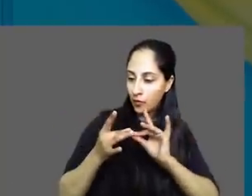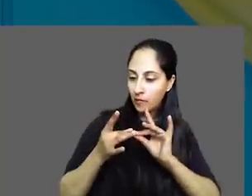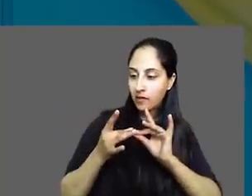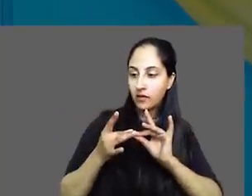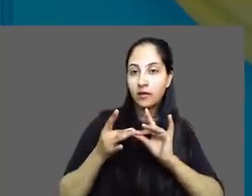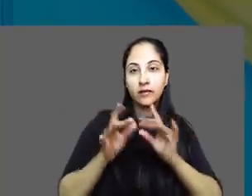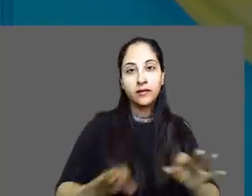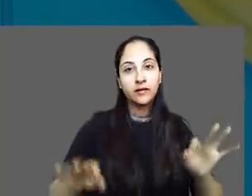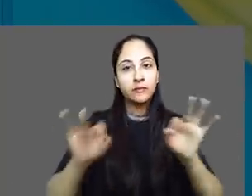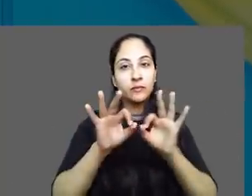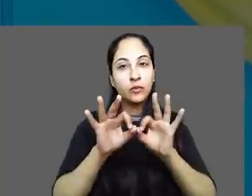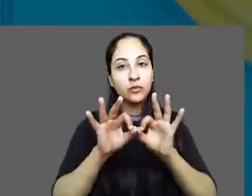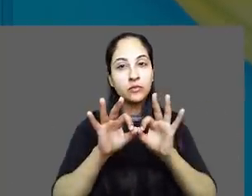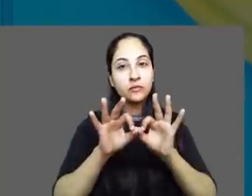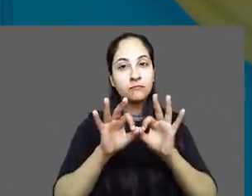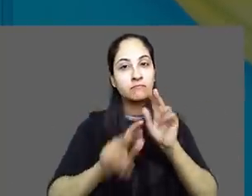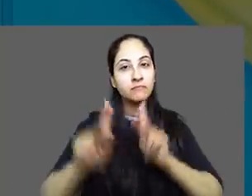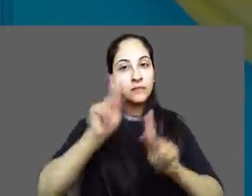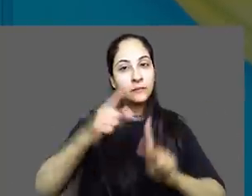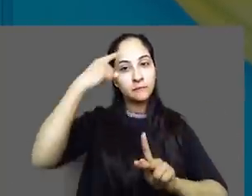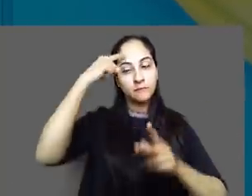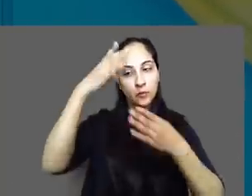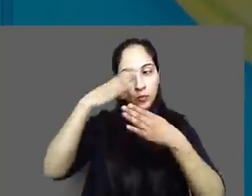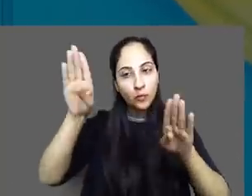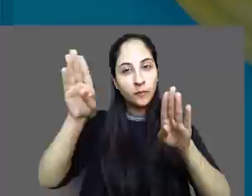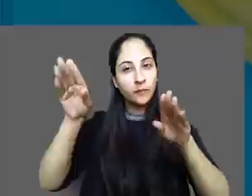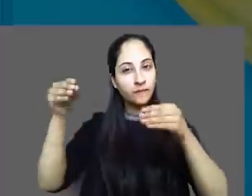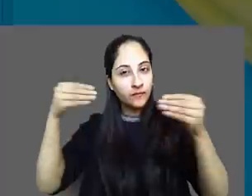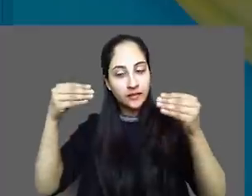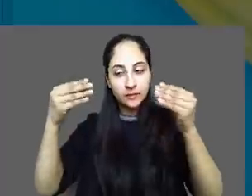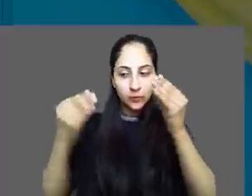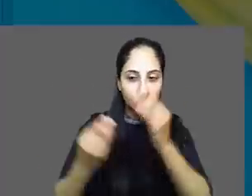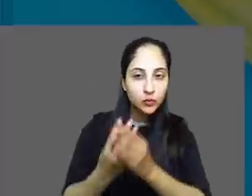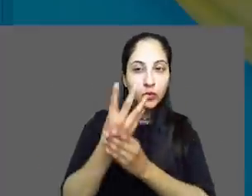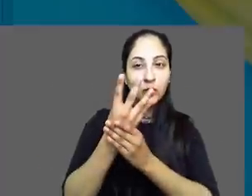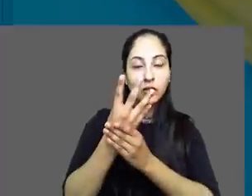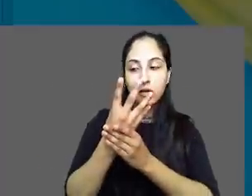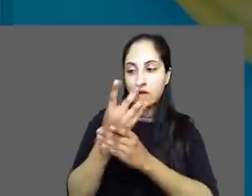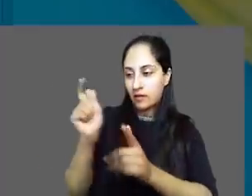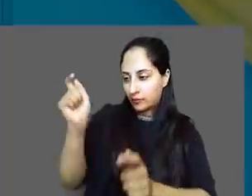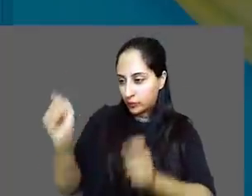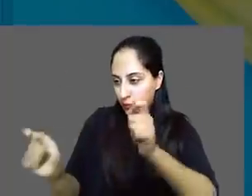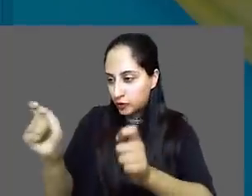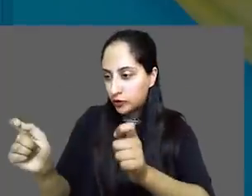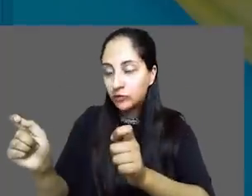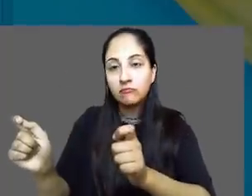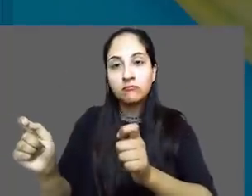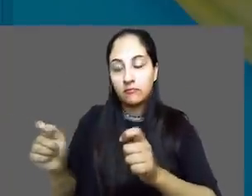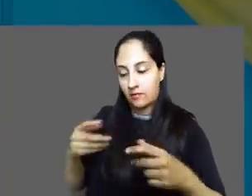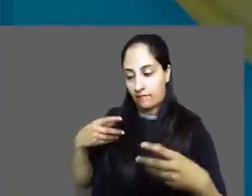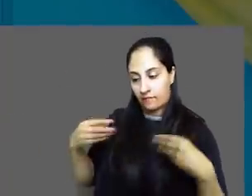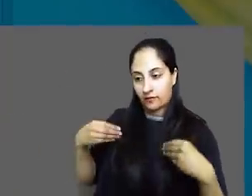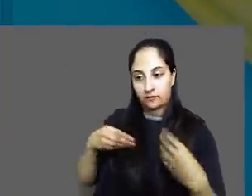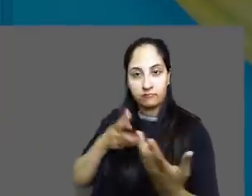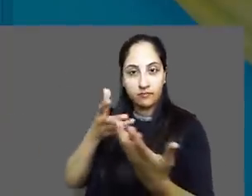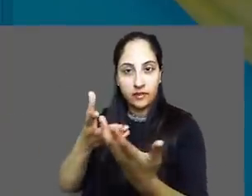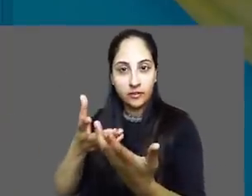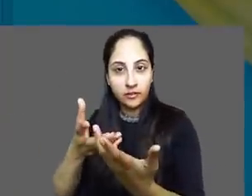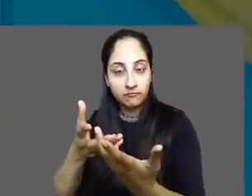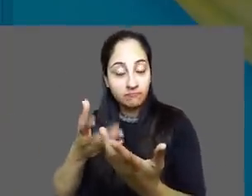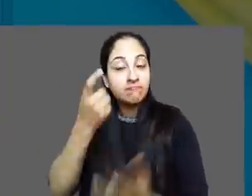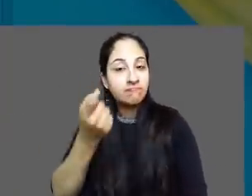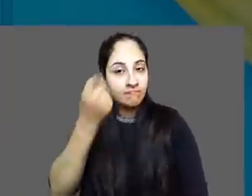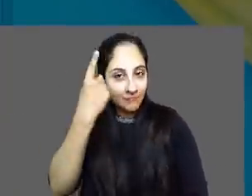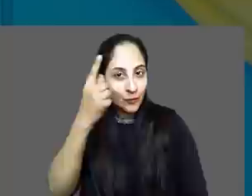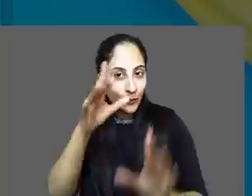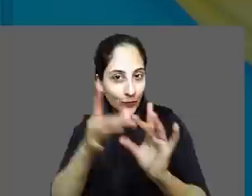anxious to get back to normal, that we're almost going to try to will the world to go back where it isn't convenient, will the world to go back